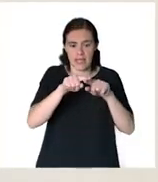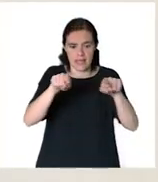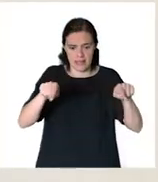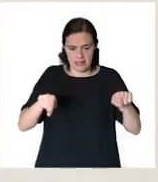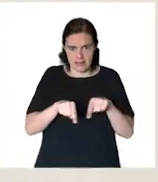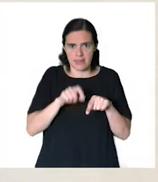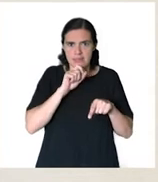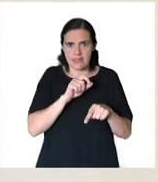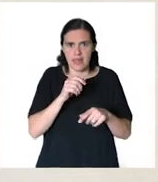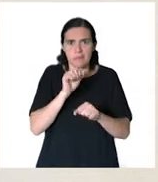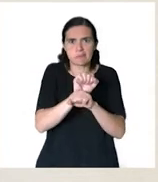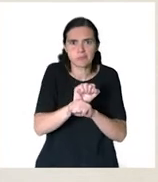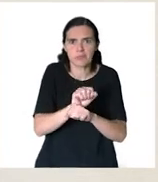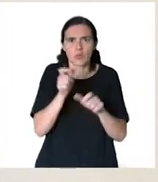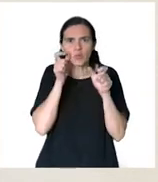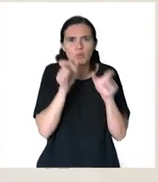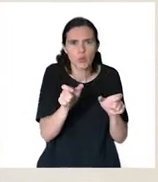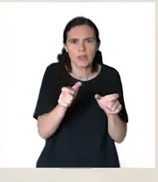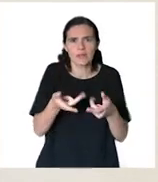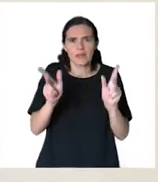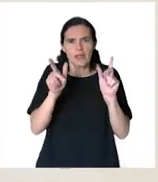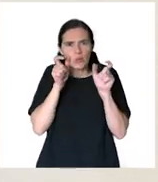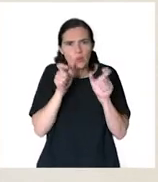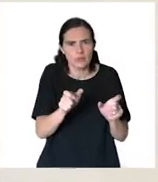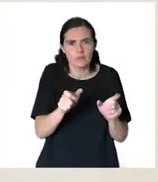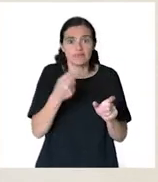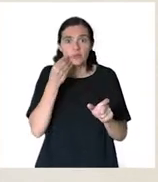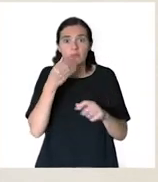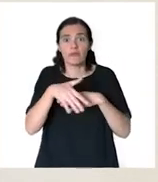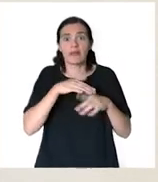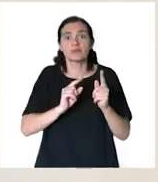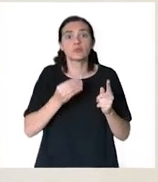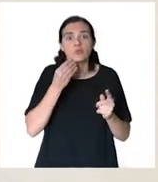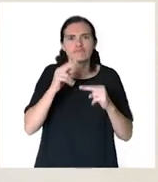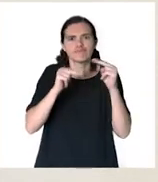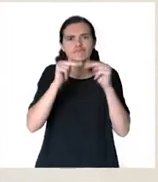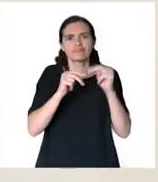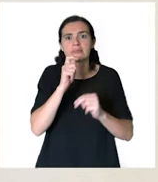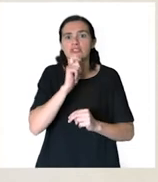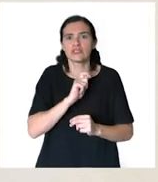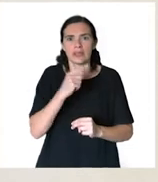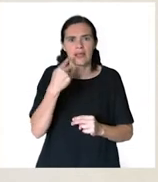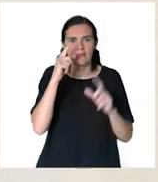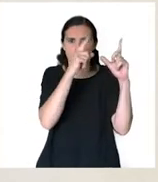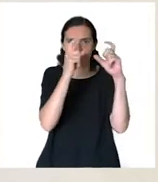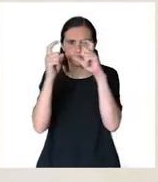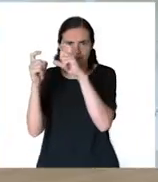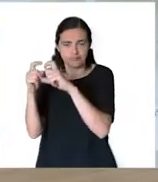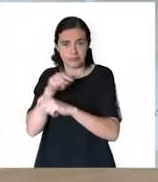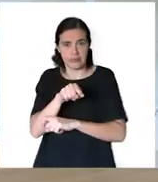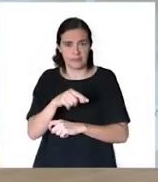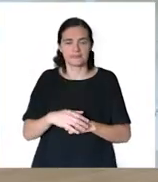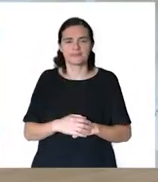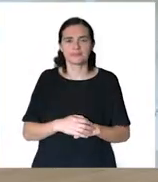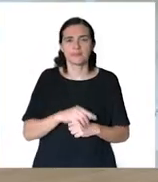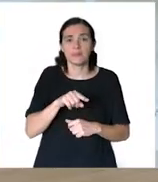of control, freedom control, made out of ice, and you have a body, you have photos at the entrance. But with time,